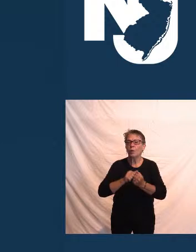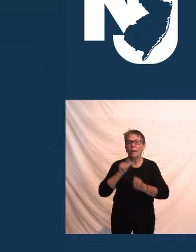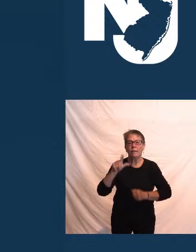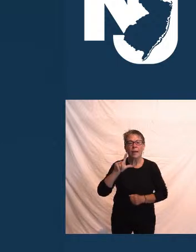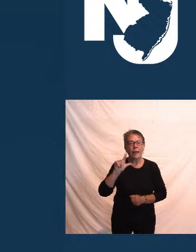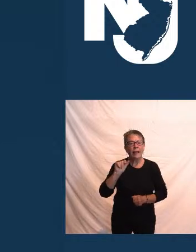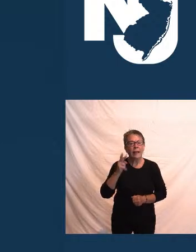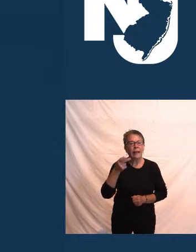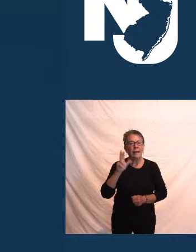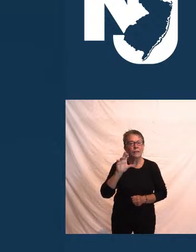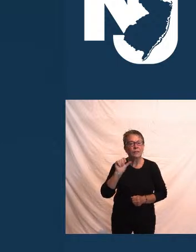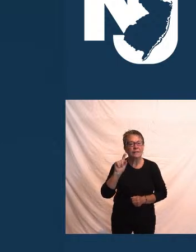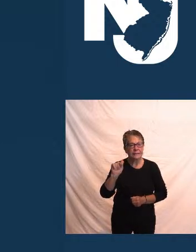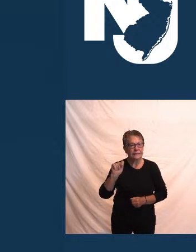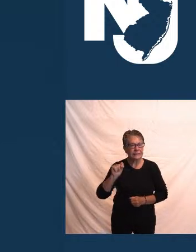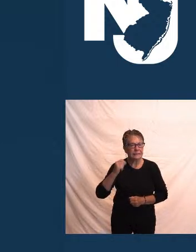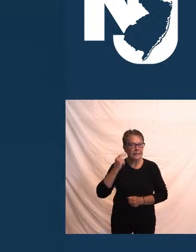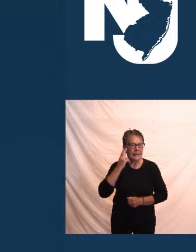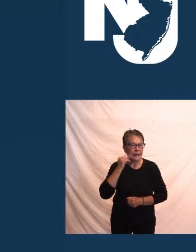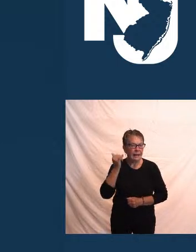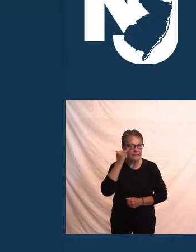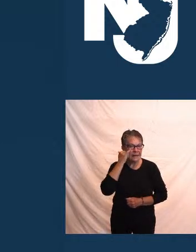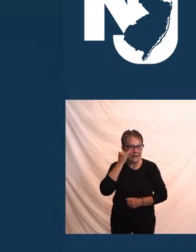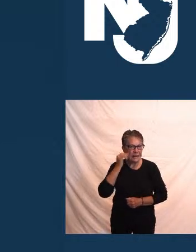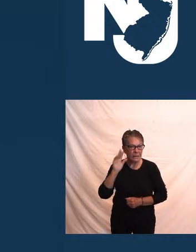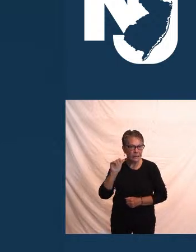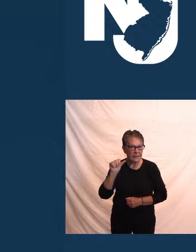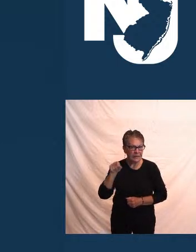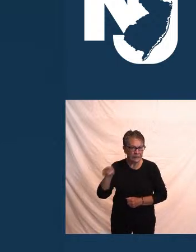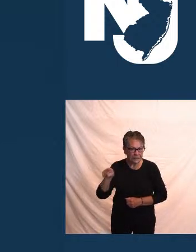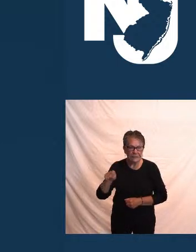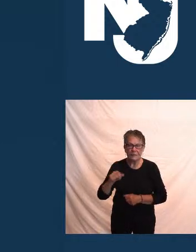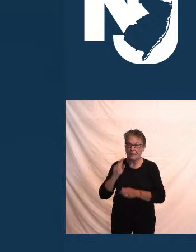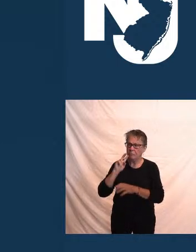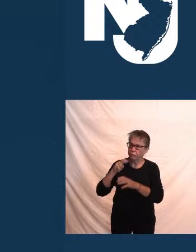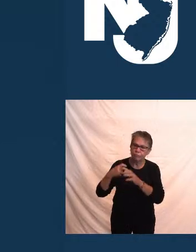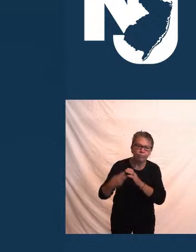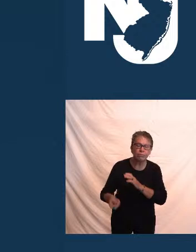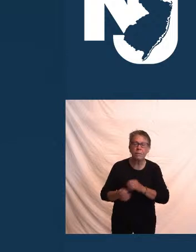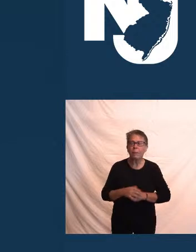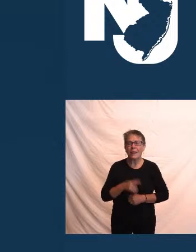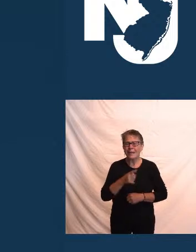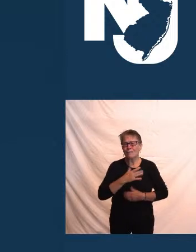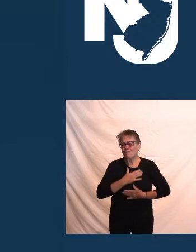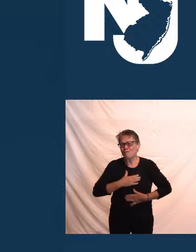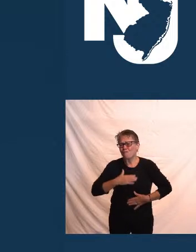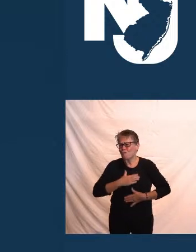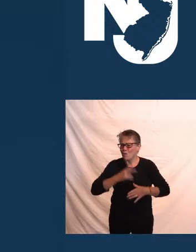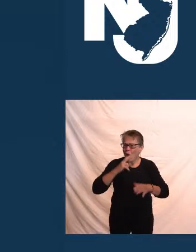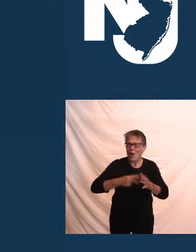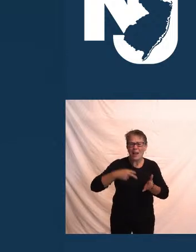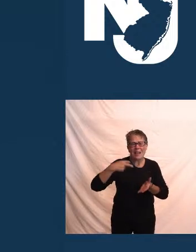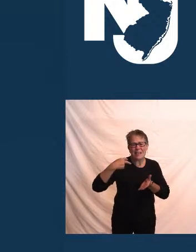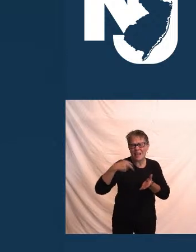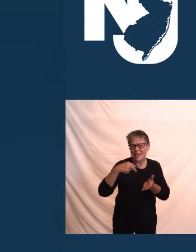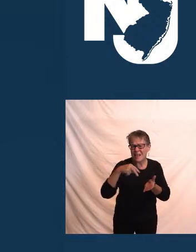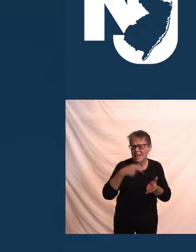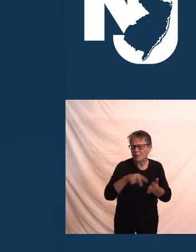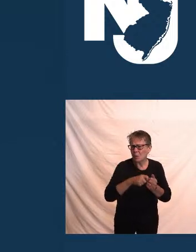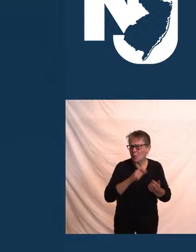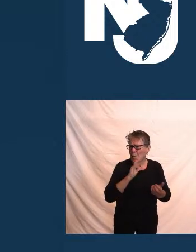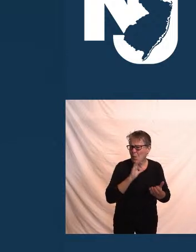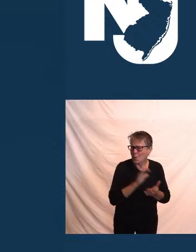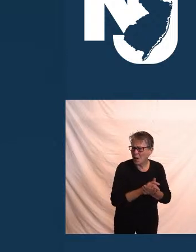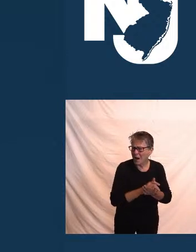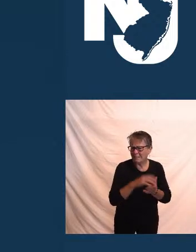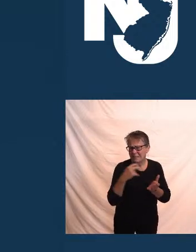When Tony couldn't be found square dancing with his beloved wife of 64 years, Jeanette, and that's Jeanette on the right.